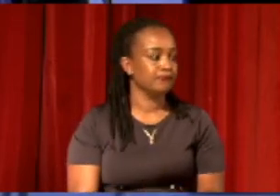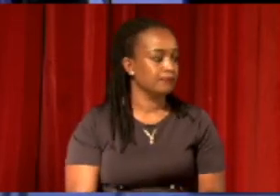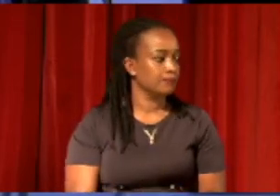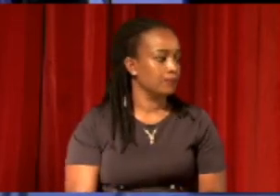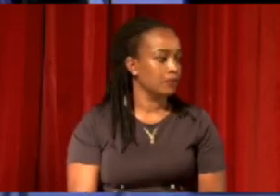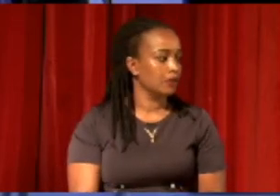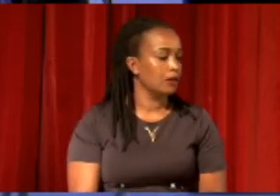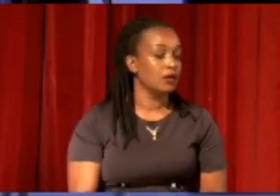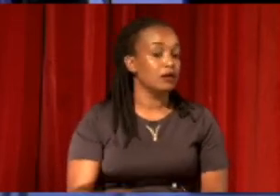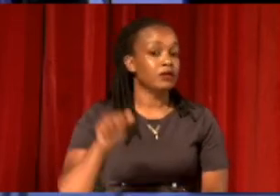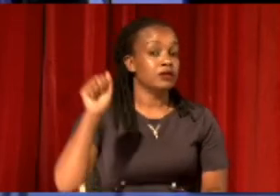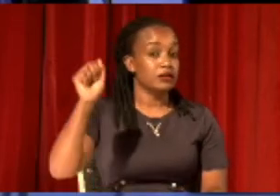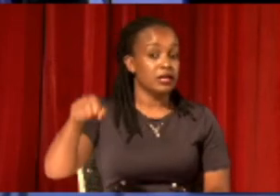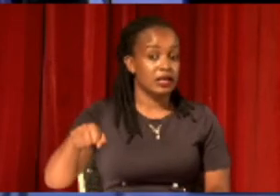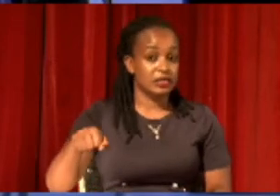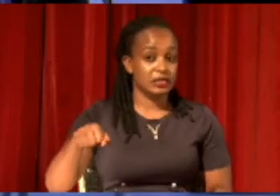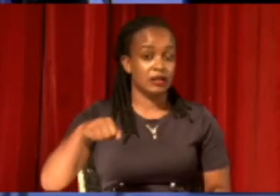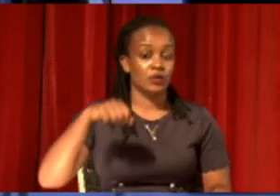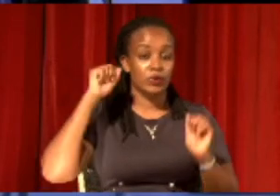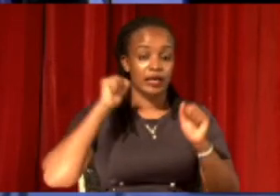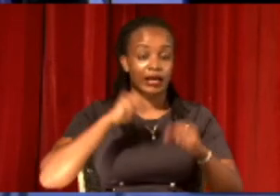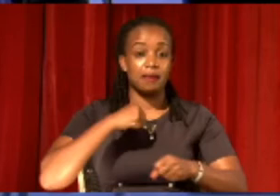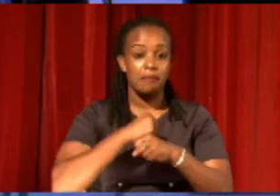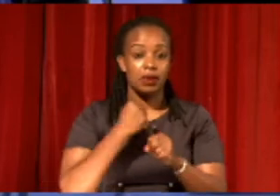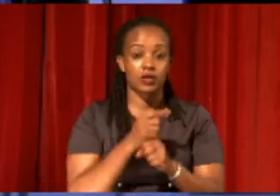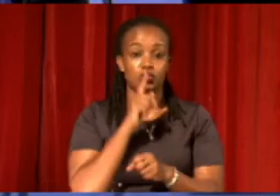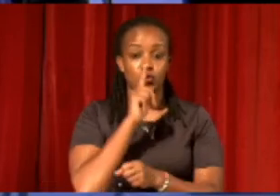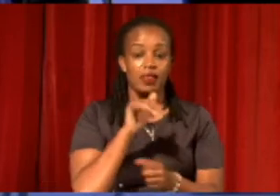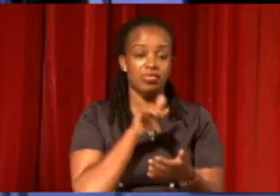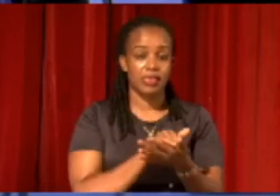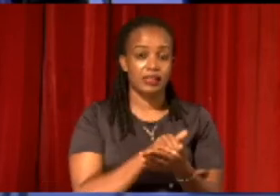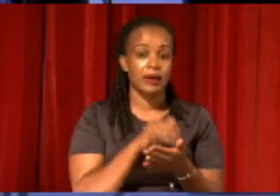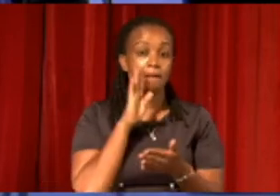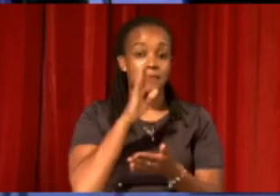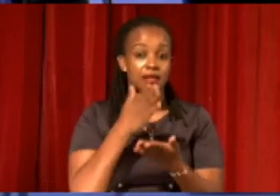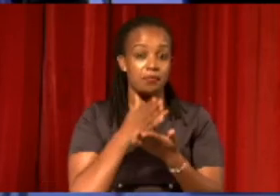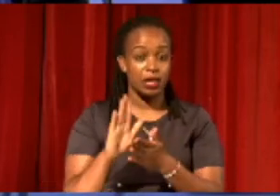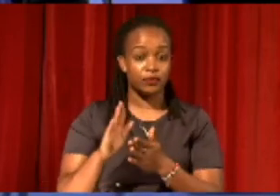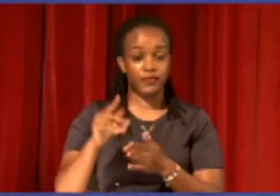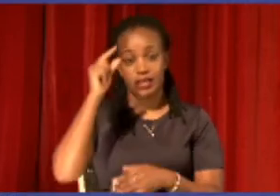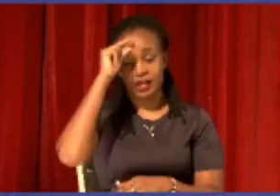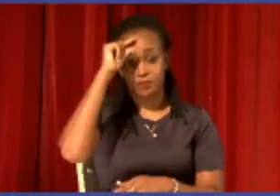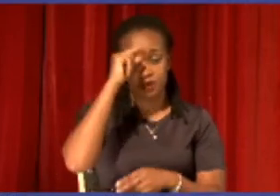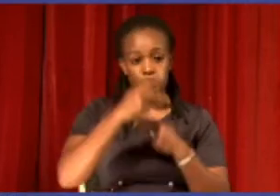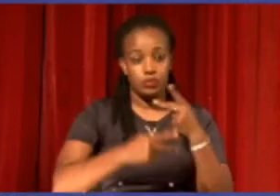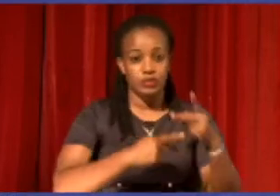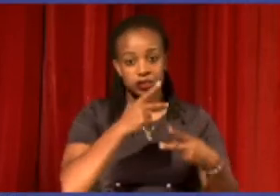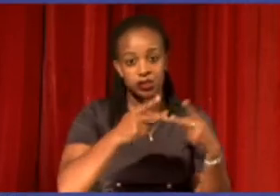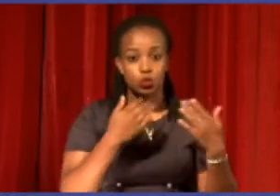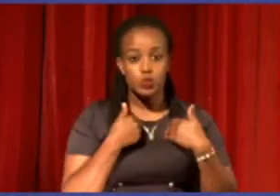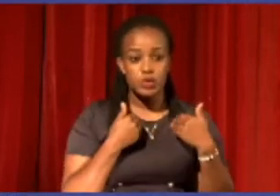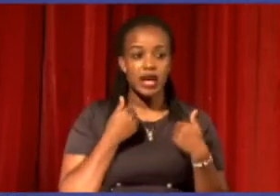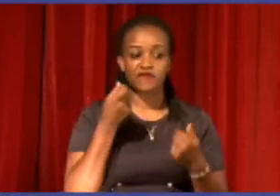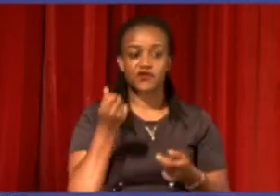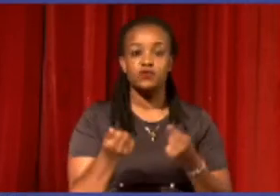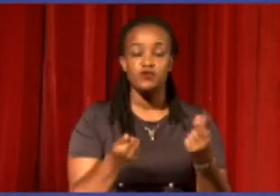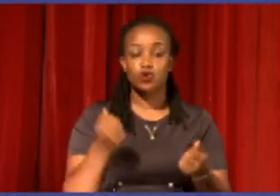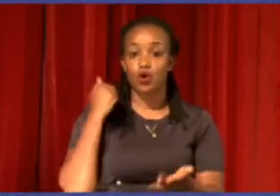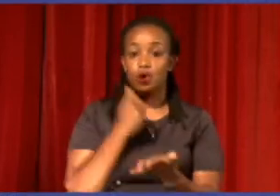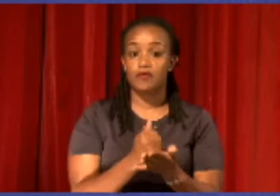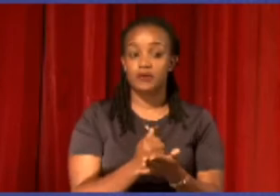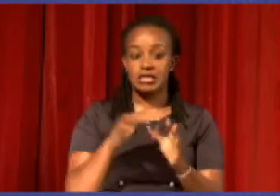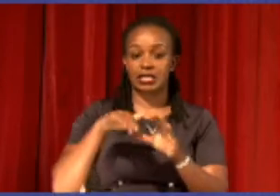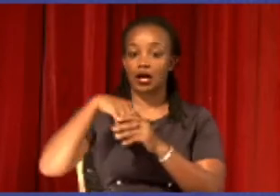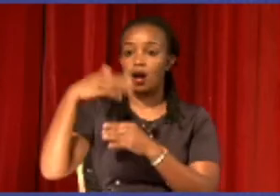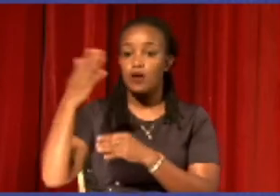Yes, we can roll out, we can ensure that being part of the government process, we have a few offices out of